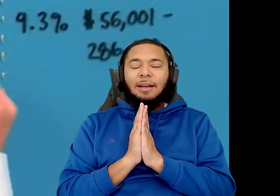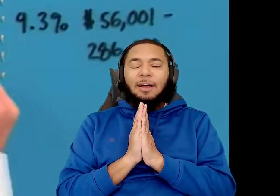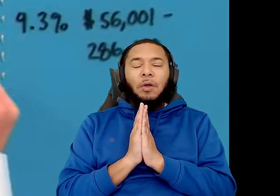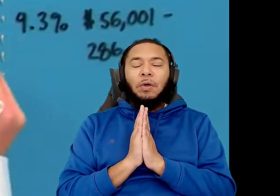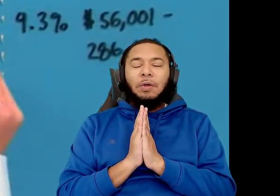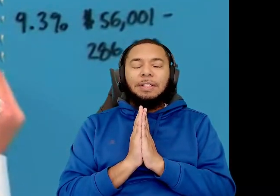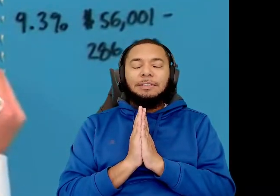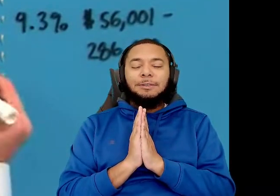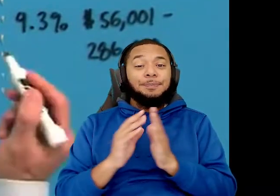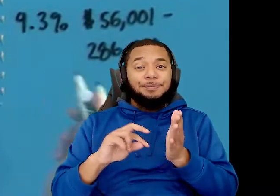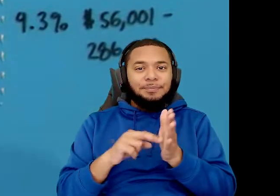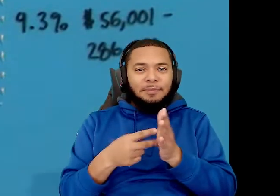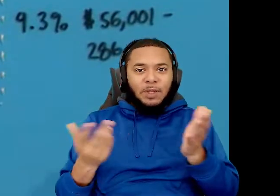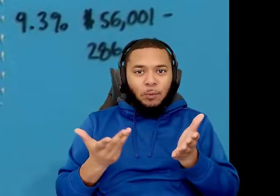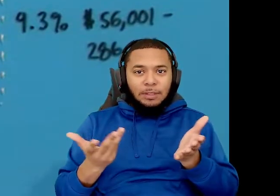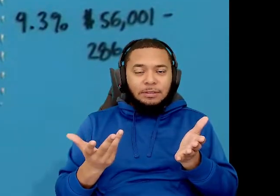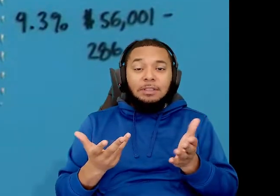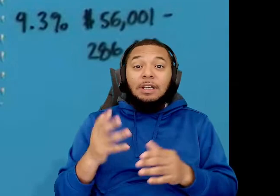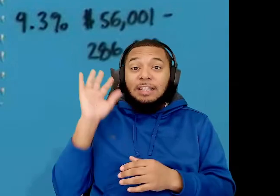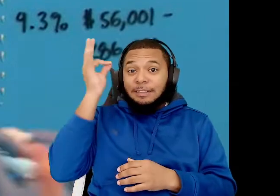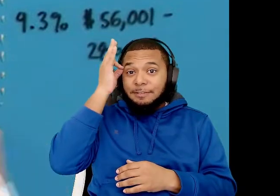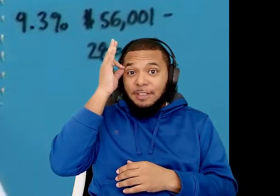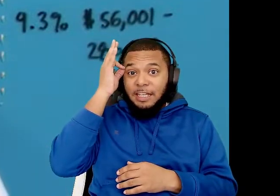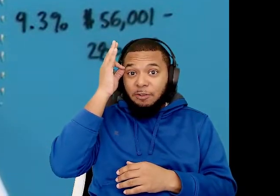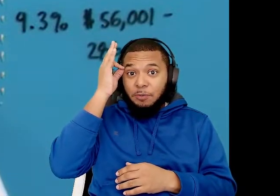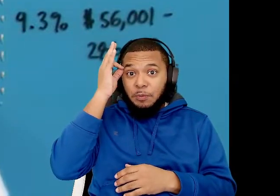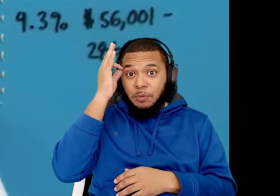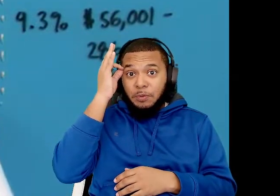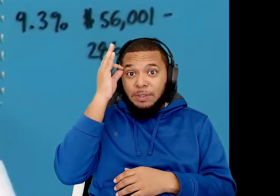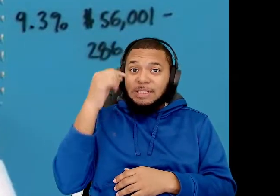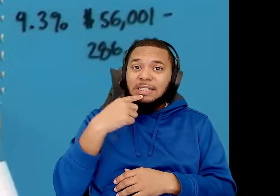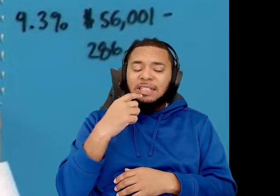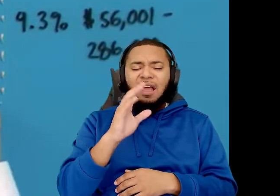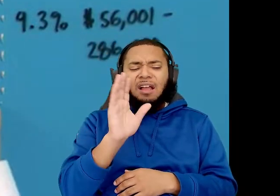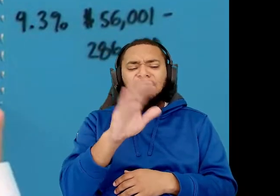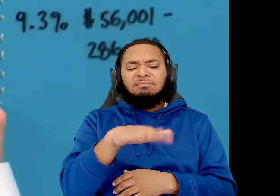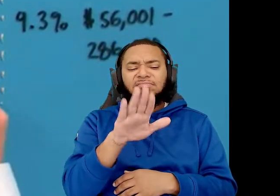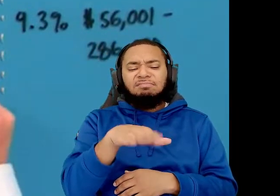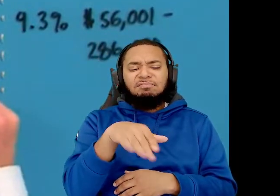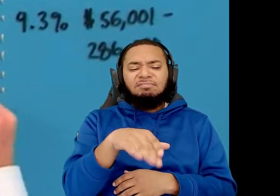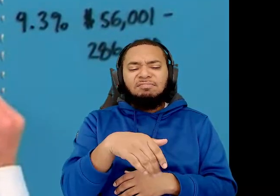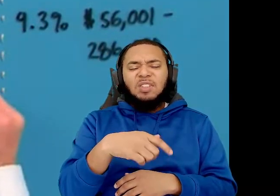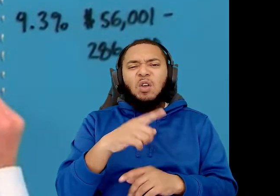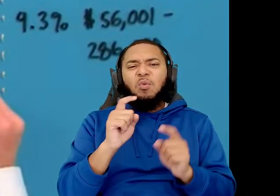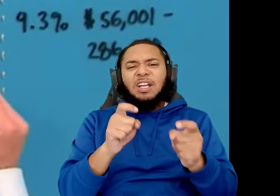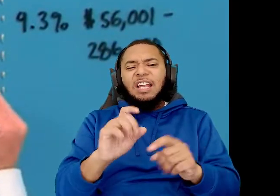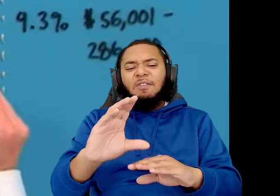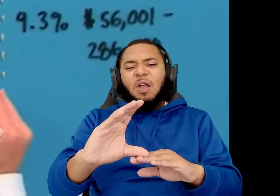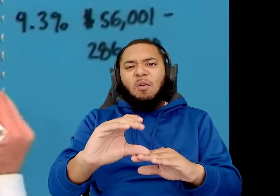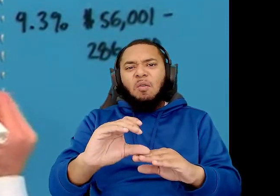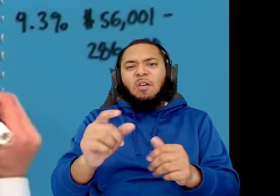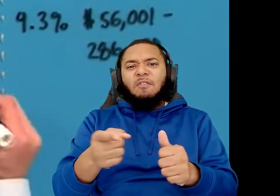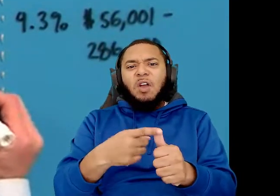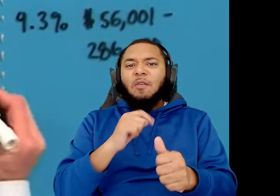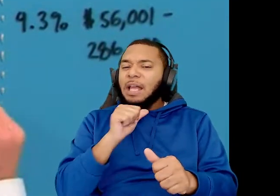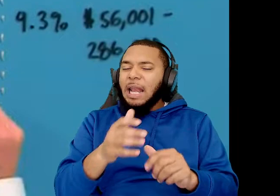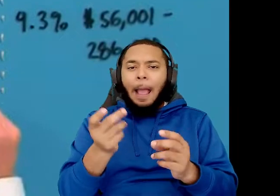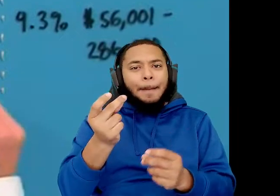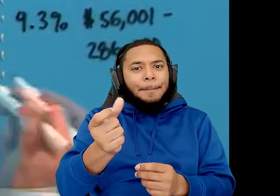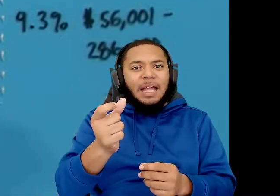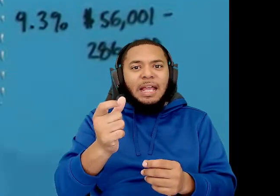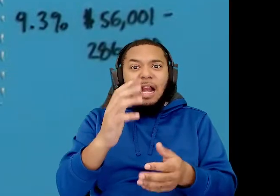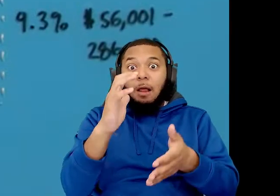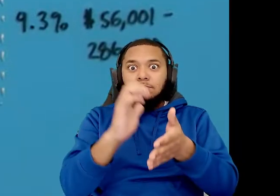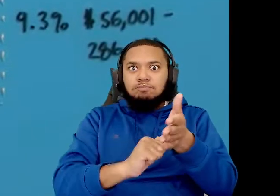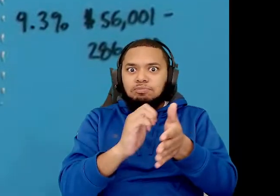this says is the federal government is like, let's give you a little deduction first so we don't start taking taxes off